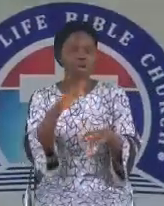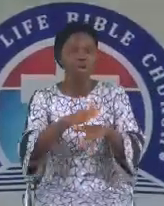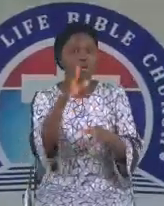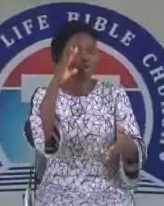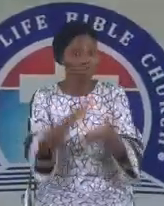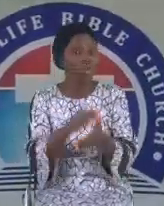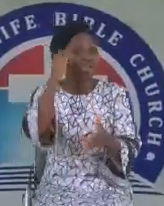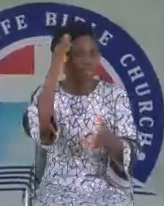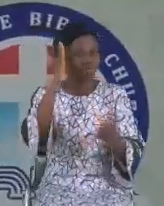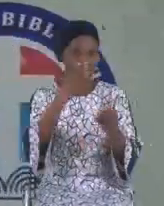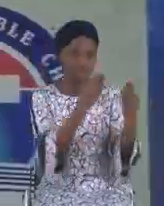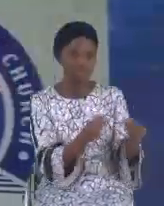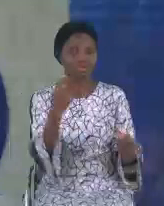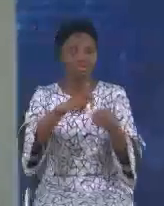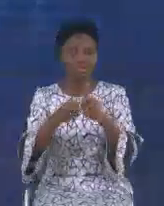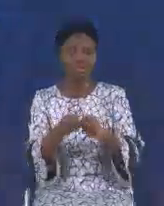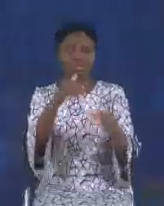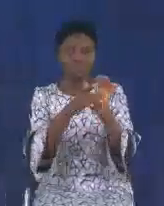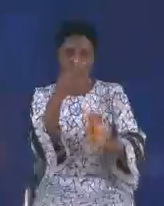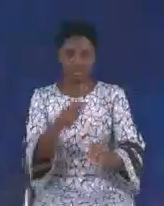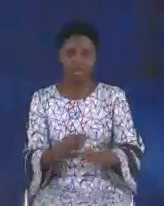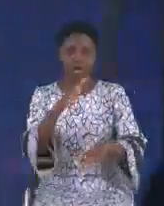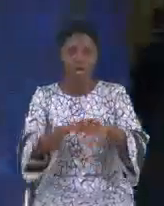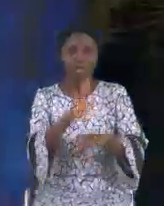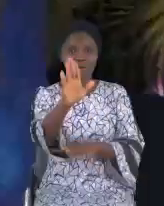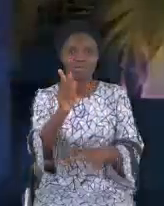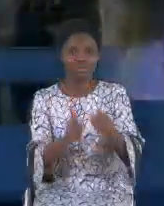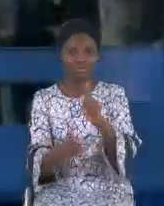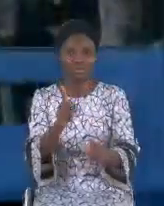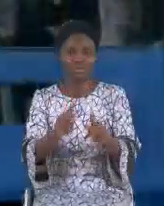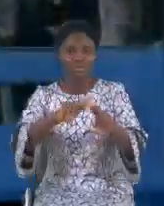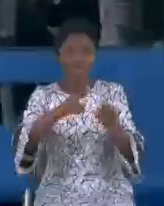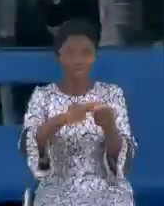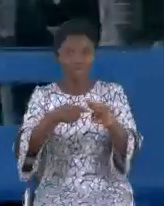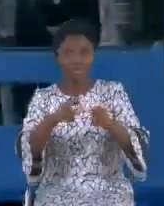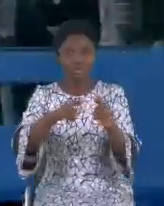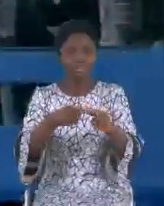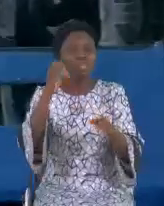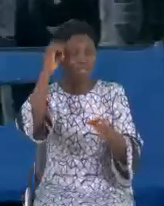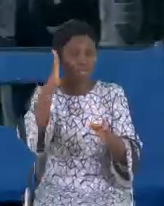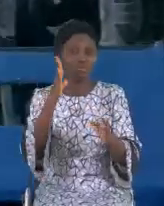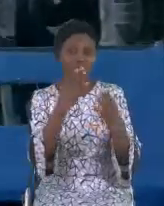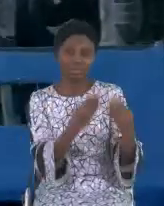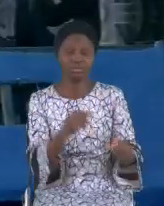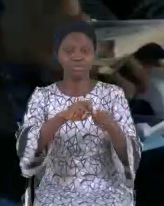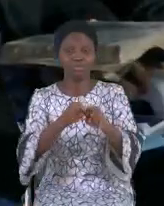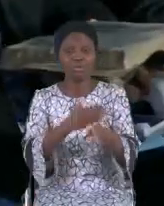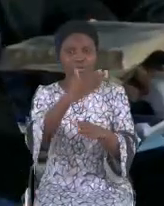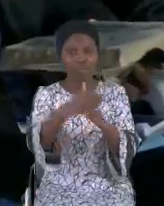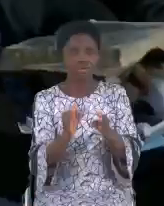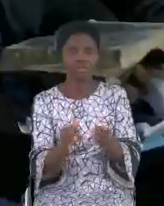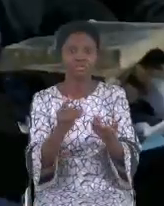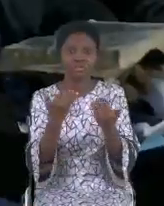problem. On your loved ones, he'll solve the problem. Totally tonight, in Jesus'